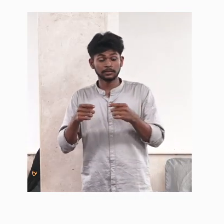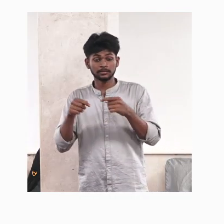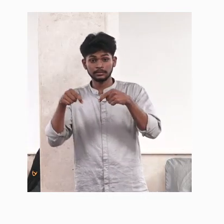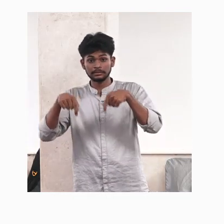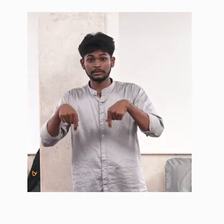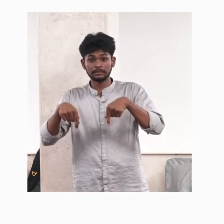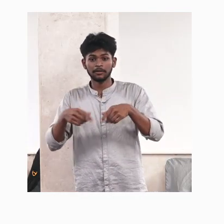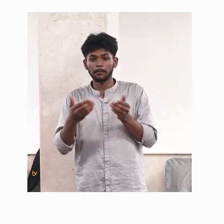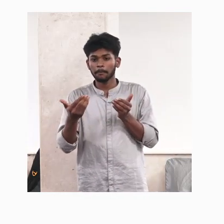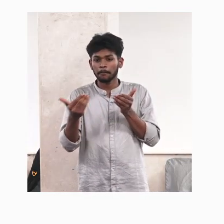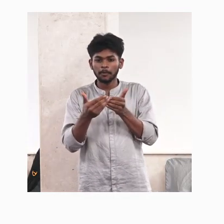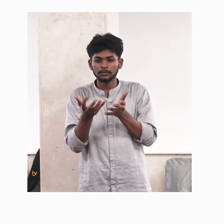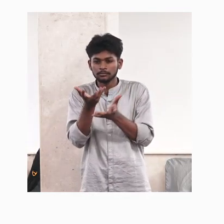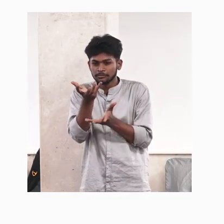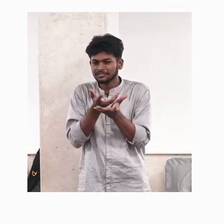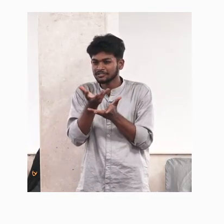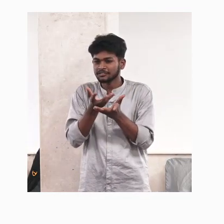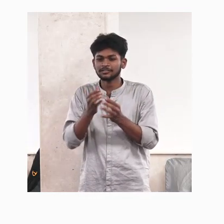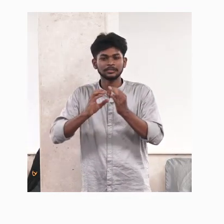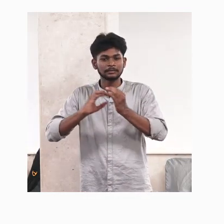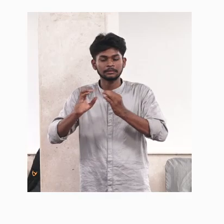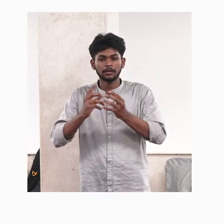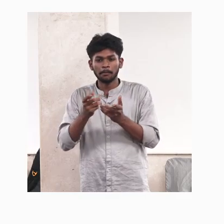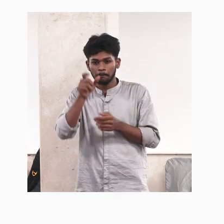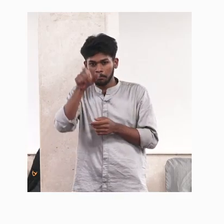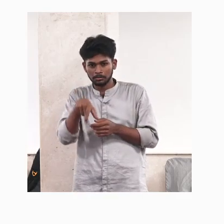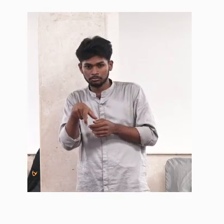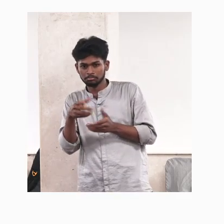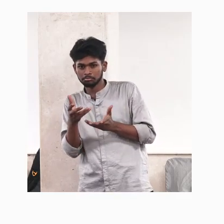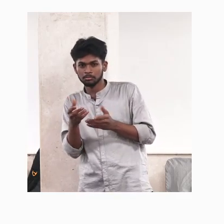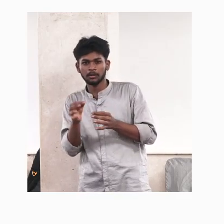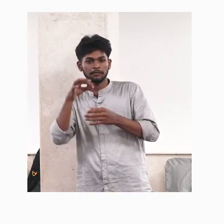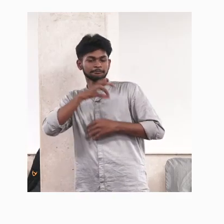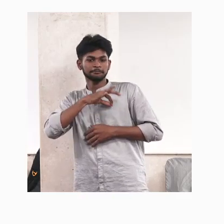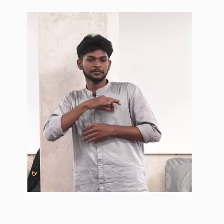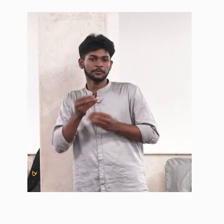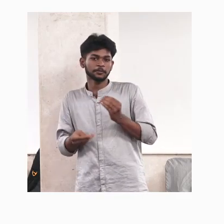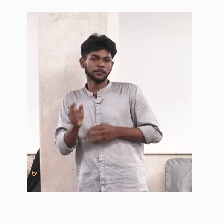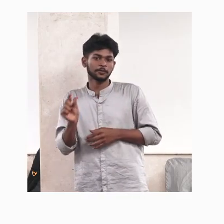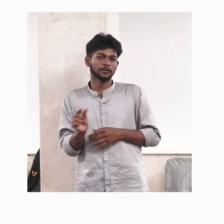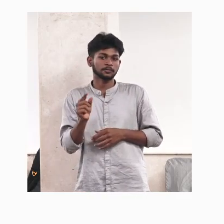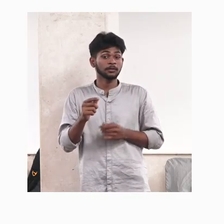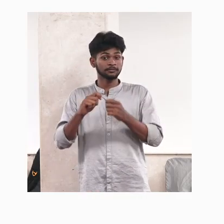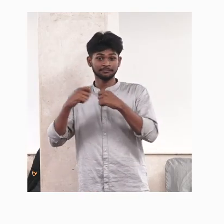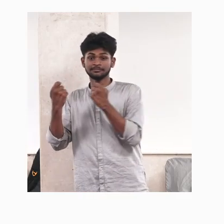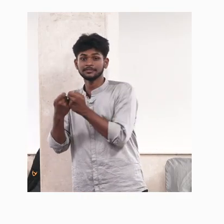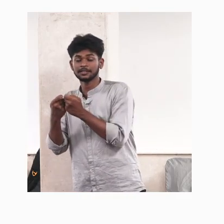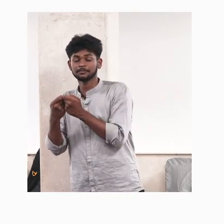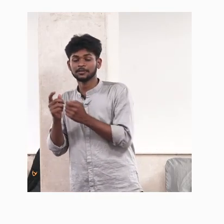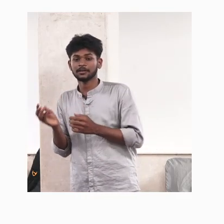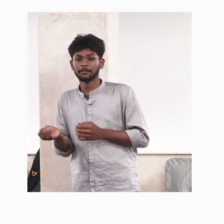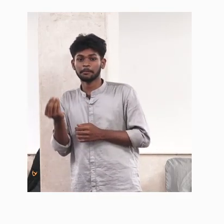that by end somehow the person will be benefited and the team will be benefited.